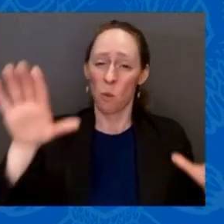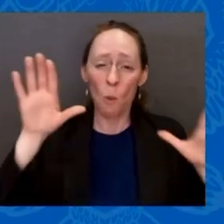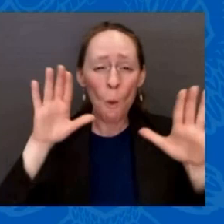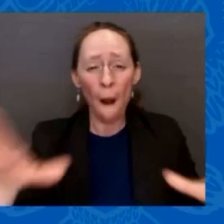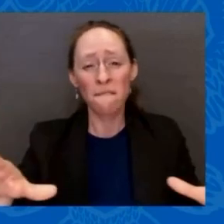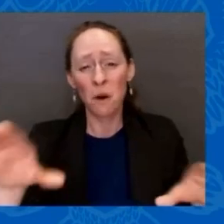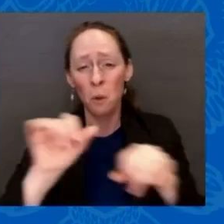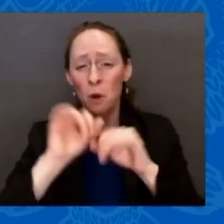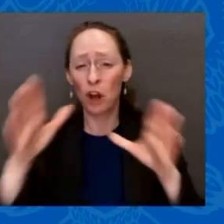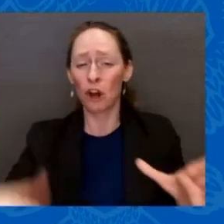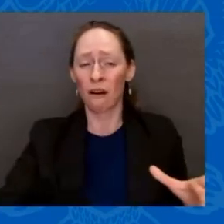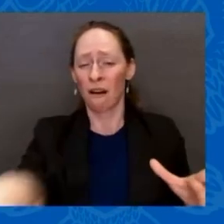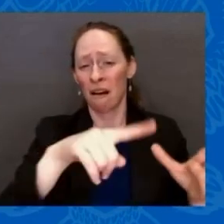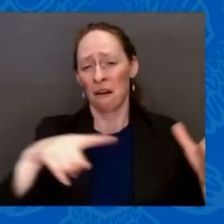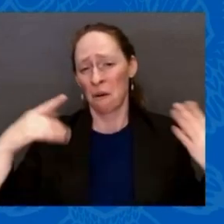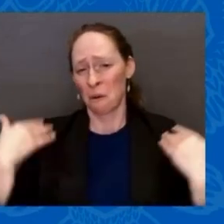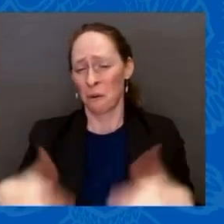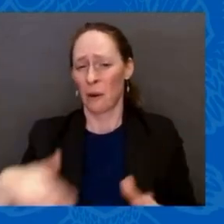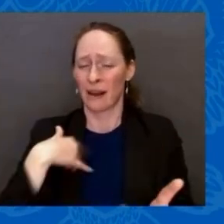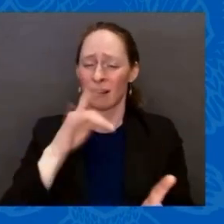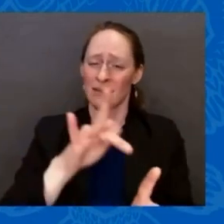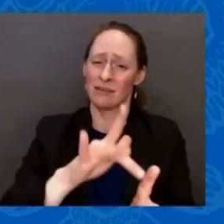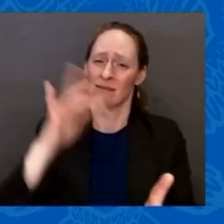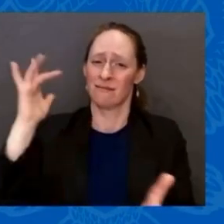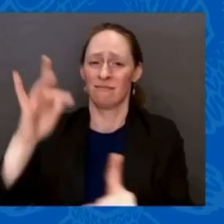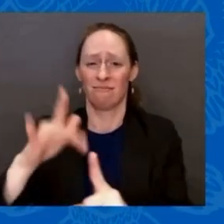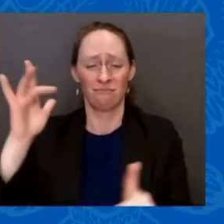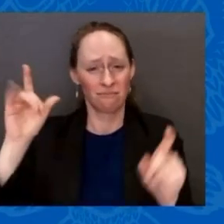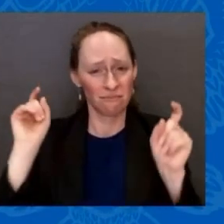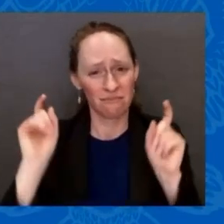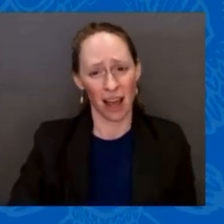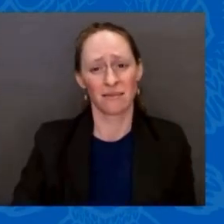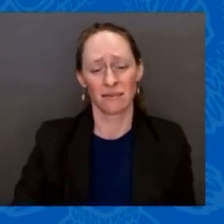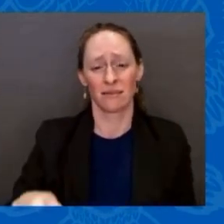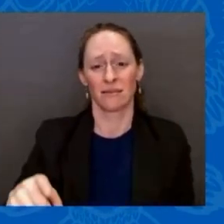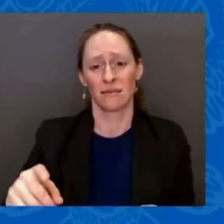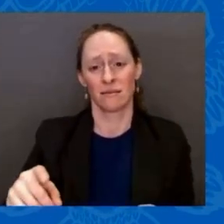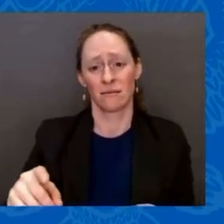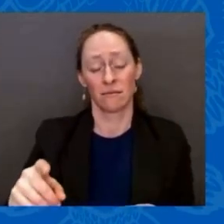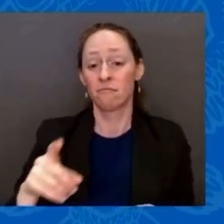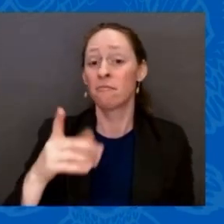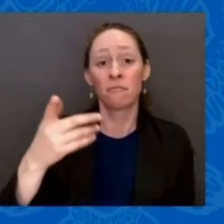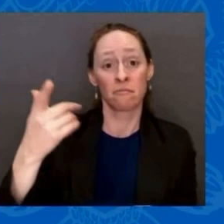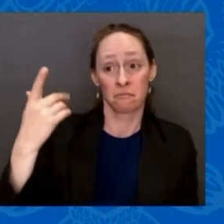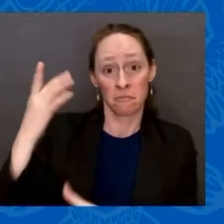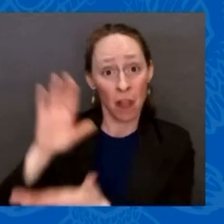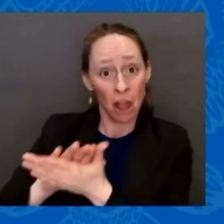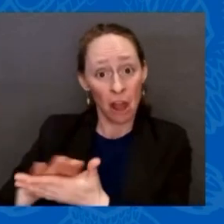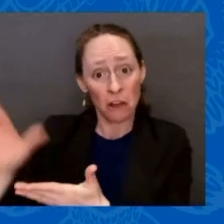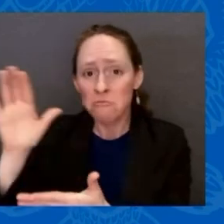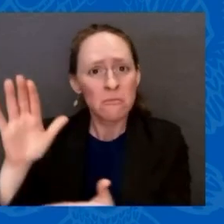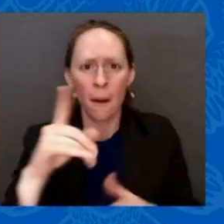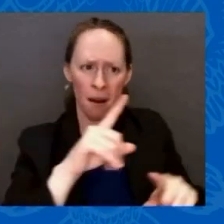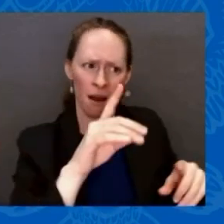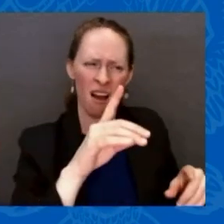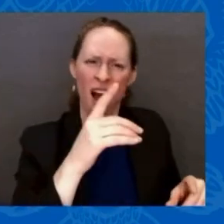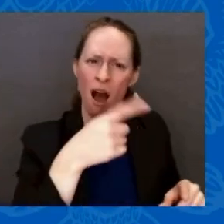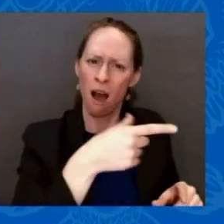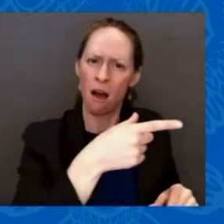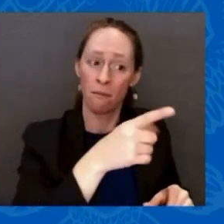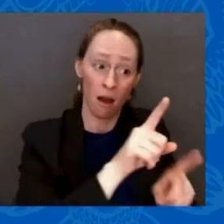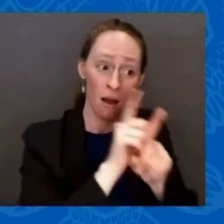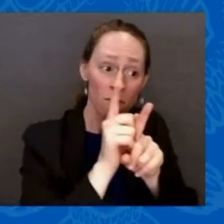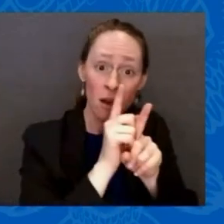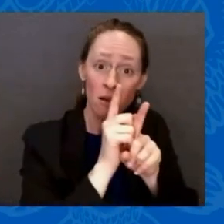4 years to five, depending, or you can't get a job. You get paid a little bit, but you can't get your license to be an